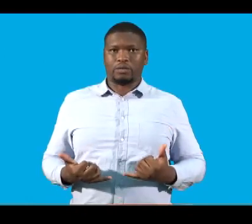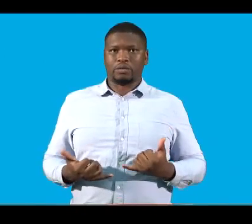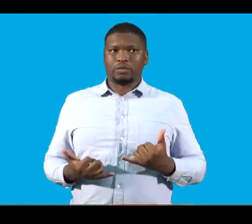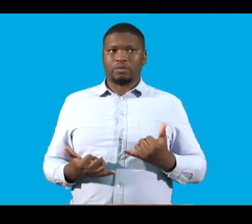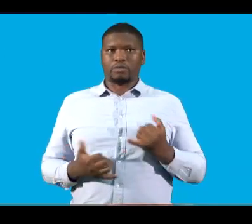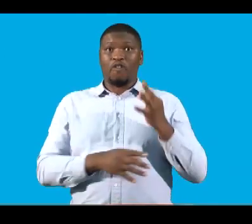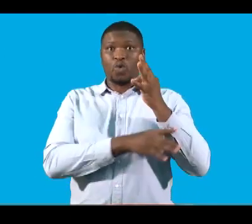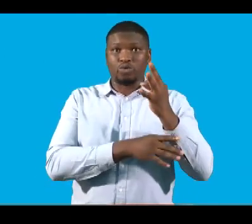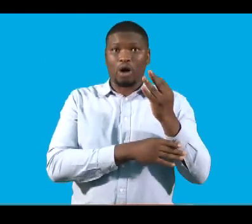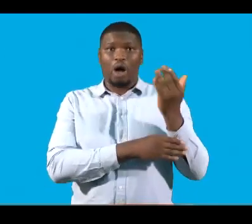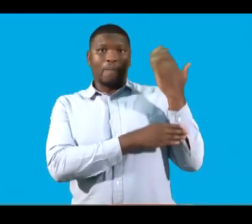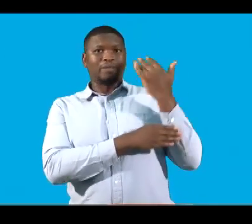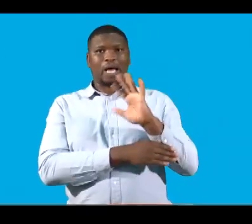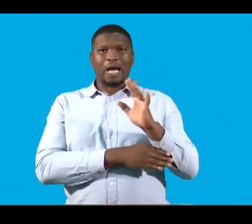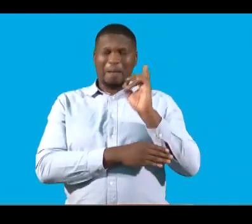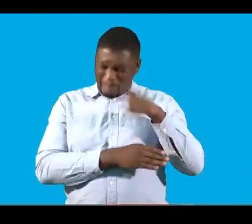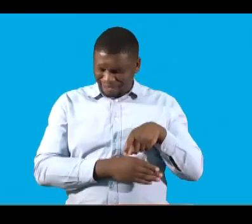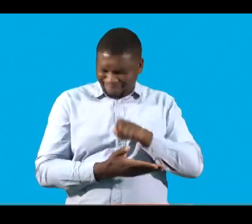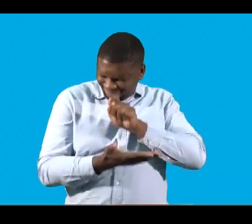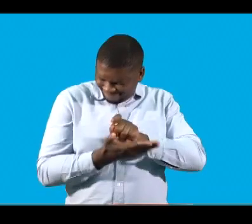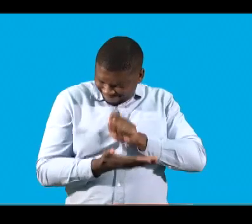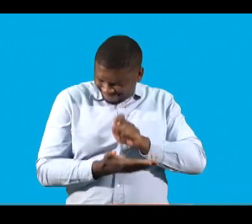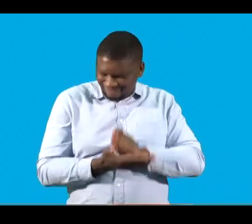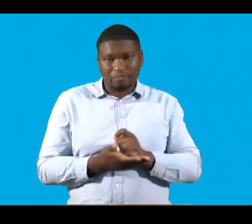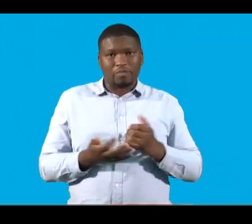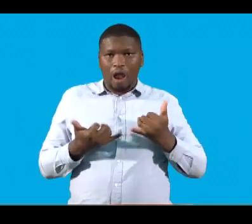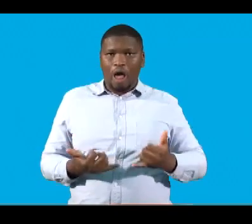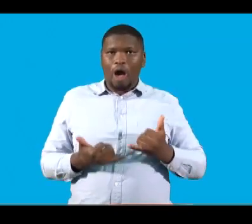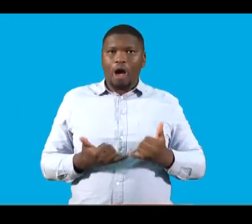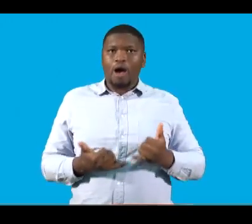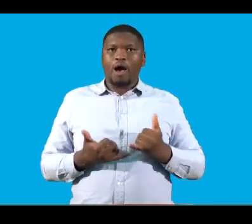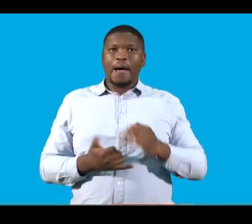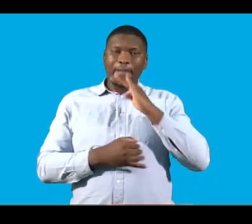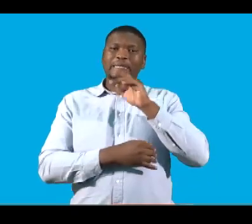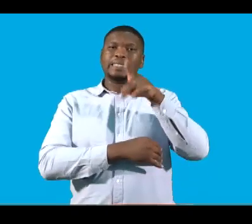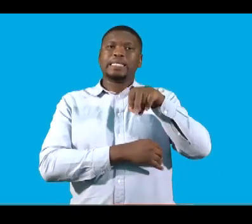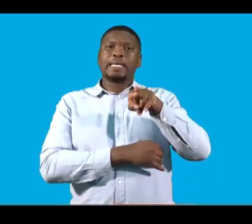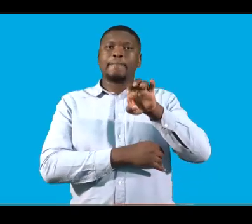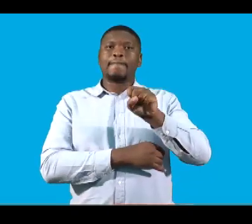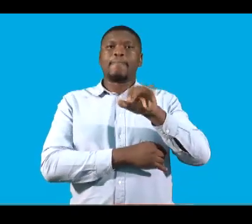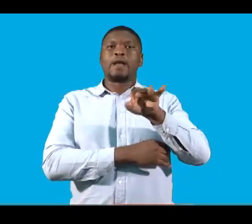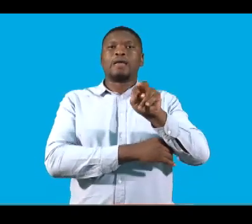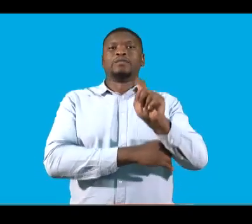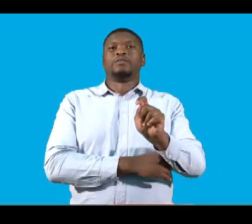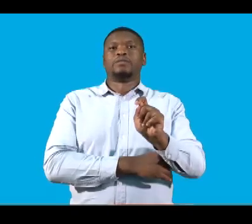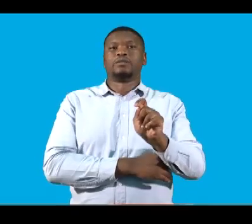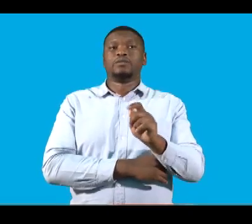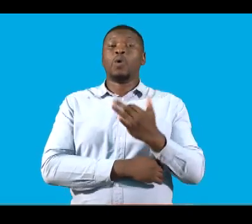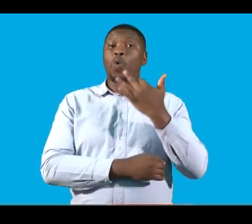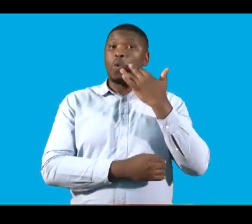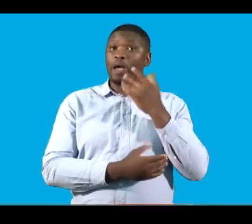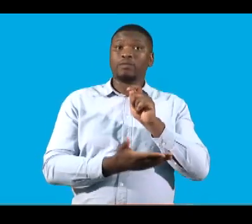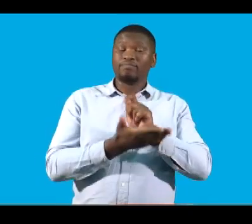in the present tense. This is crucial for the literary essay. You must write in the present